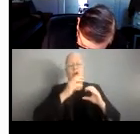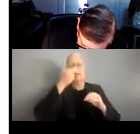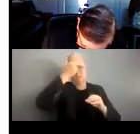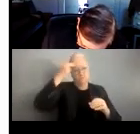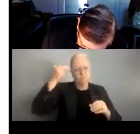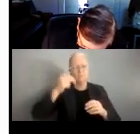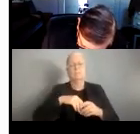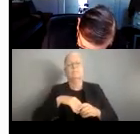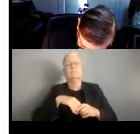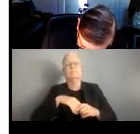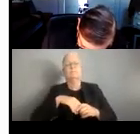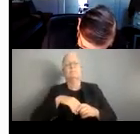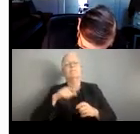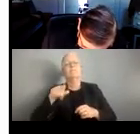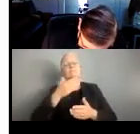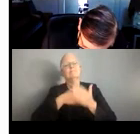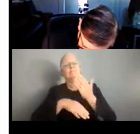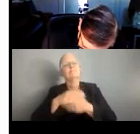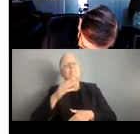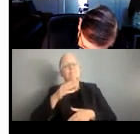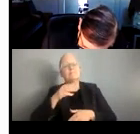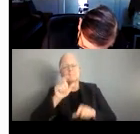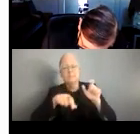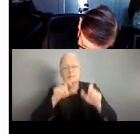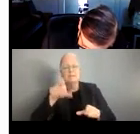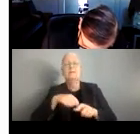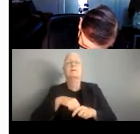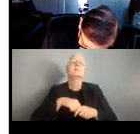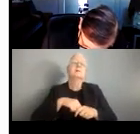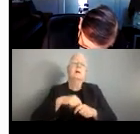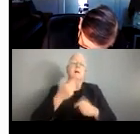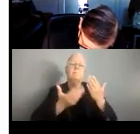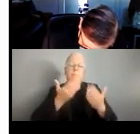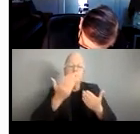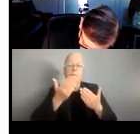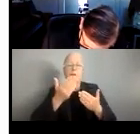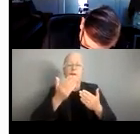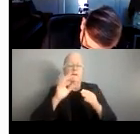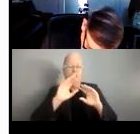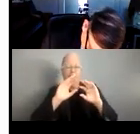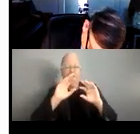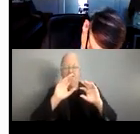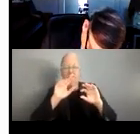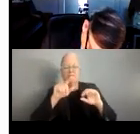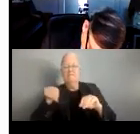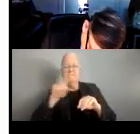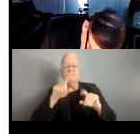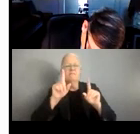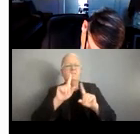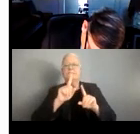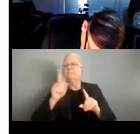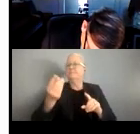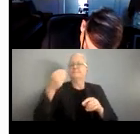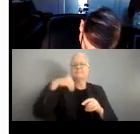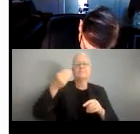Disabled people may simply face an immediate barrier of not having anyone to collect their benefit or grant. Also, they're handing